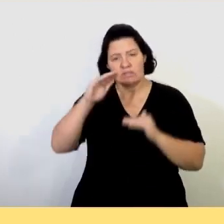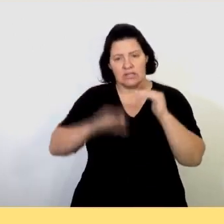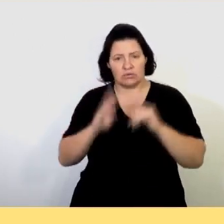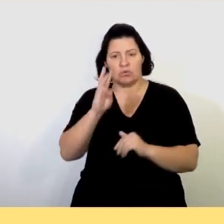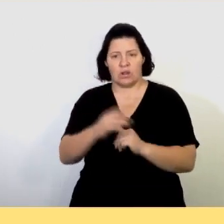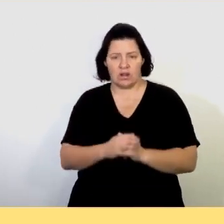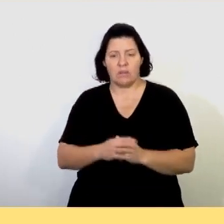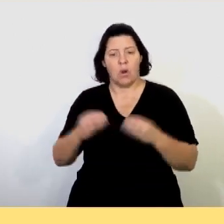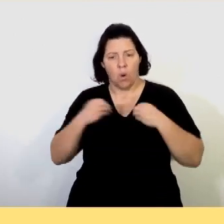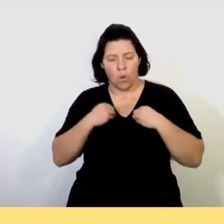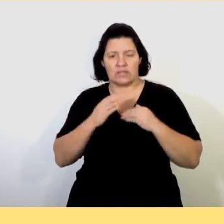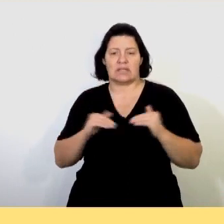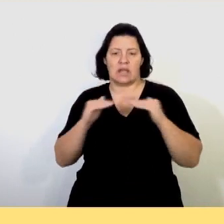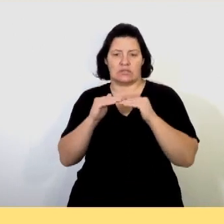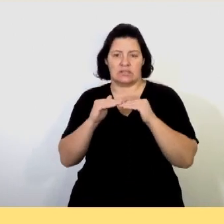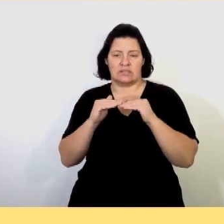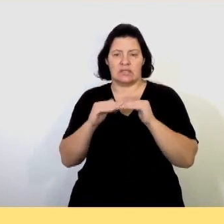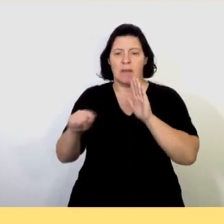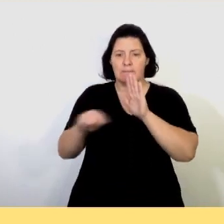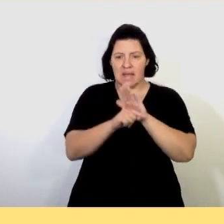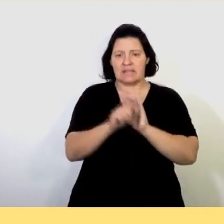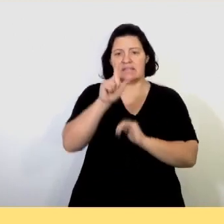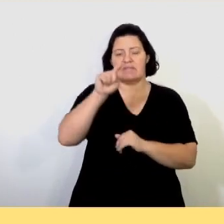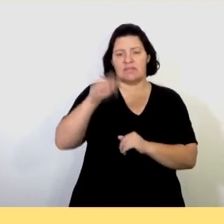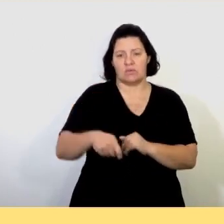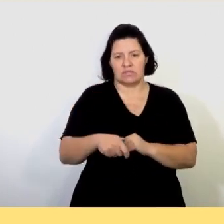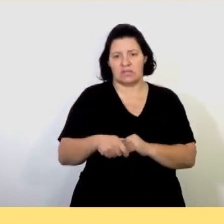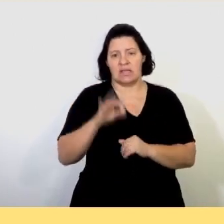it's going to decrease my honest equity minus